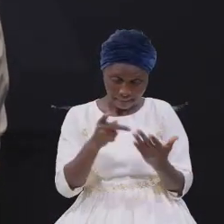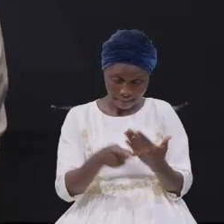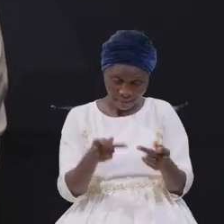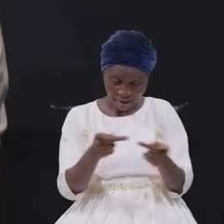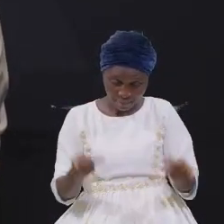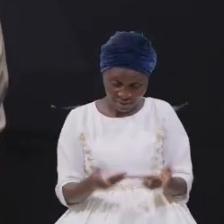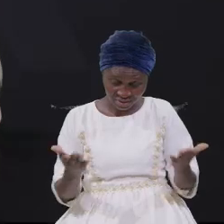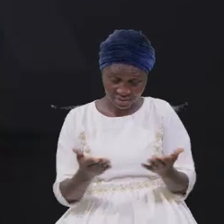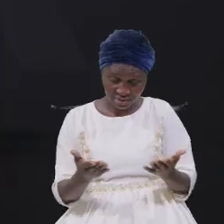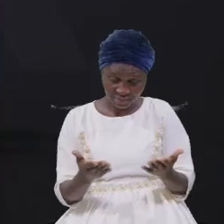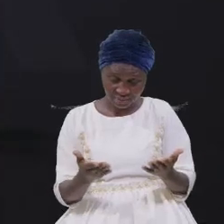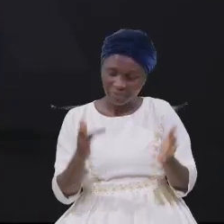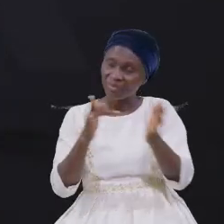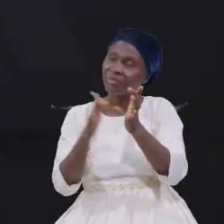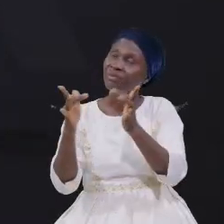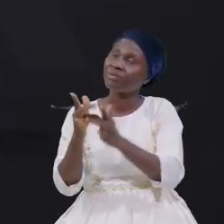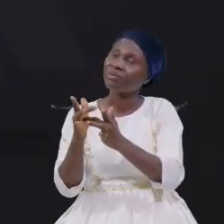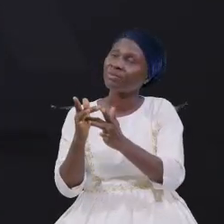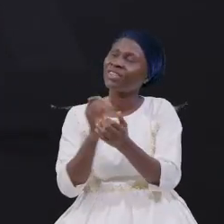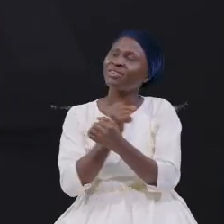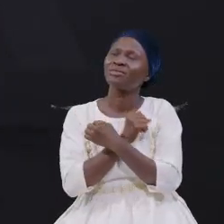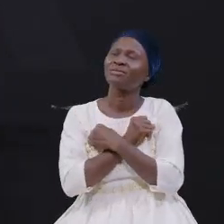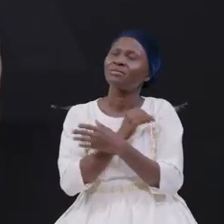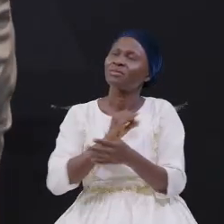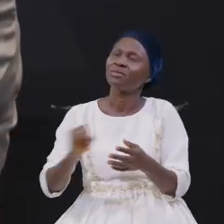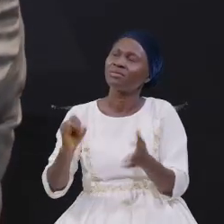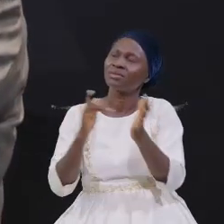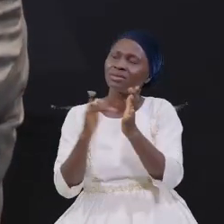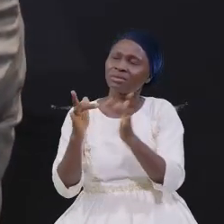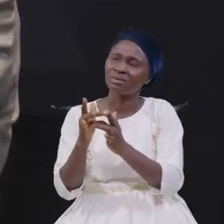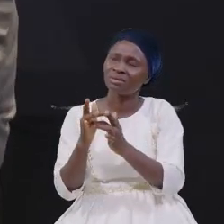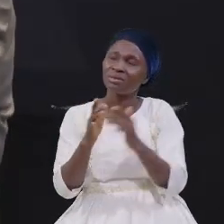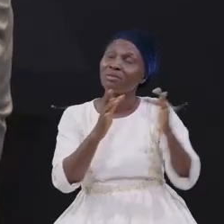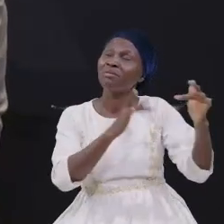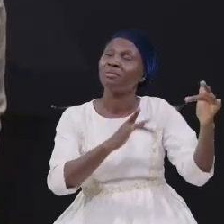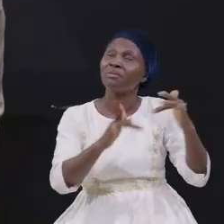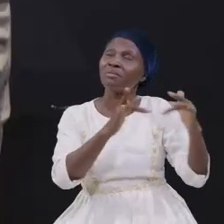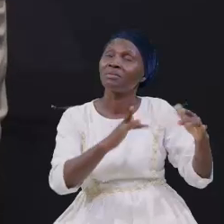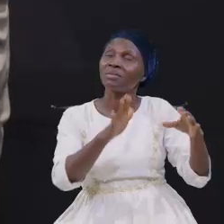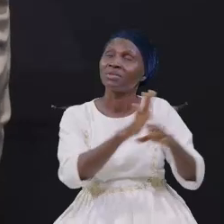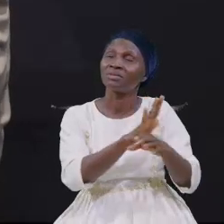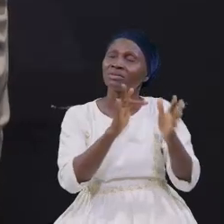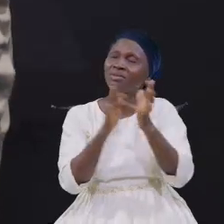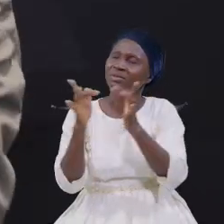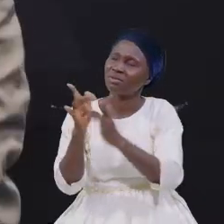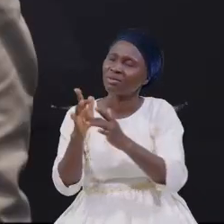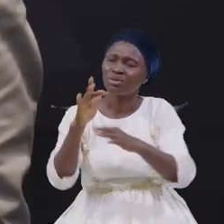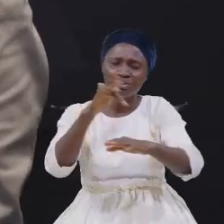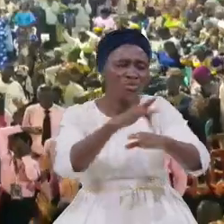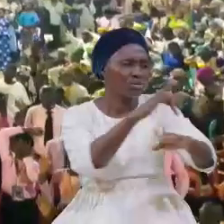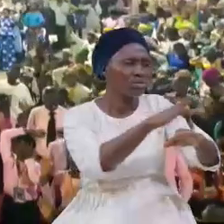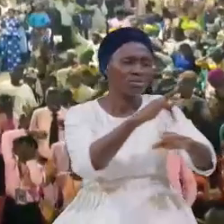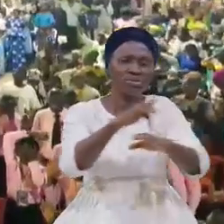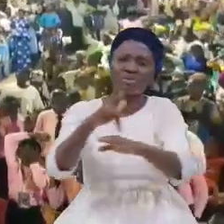Jesus, loving Jesus, compassionate Jesus, touch everyone, heal